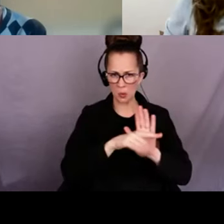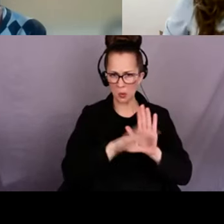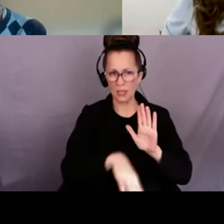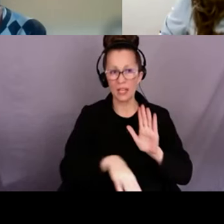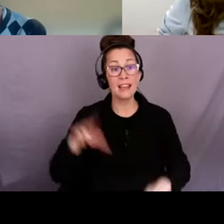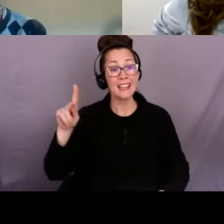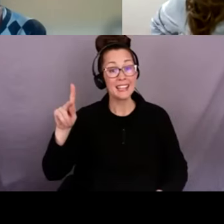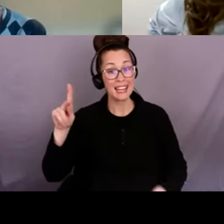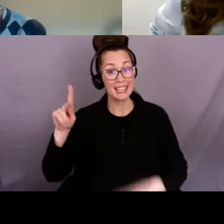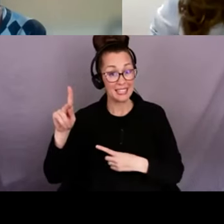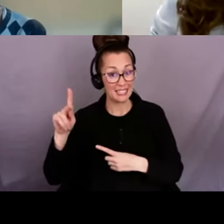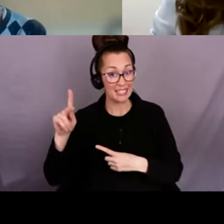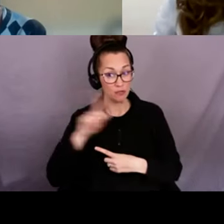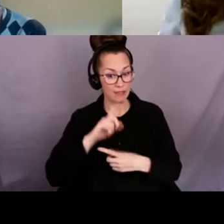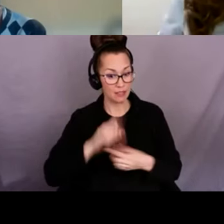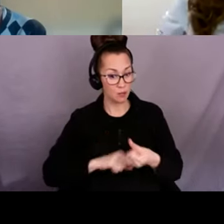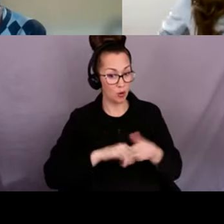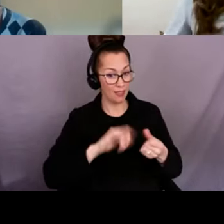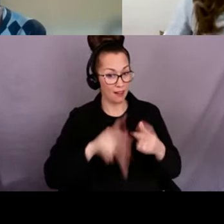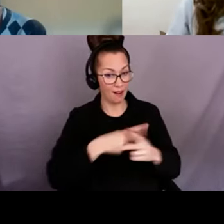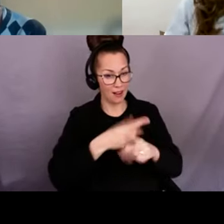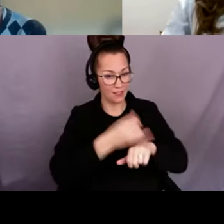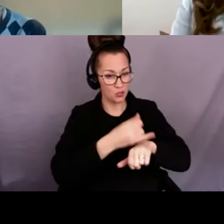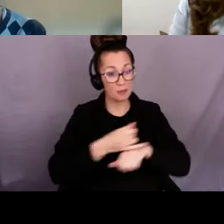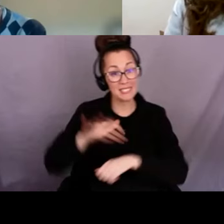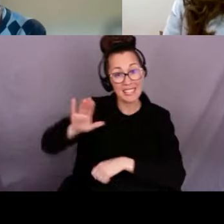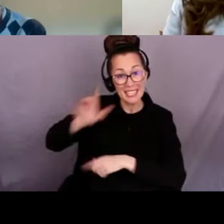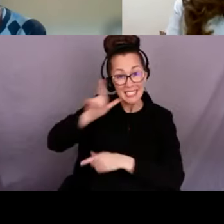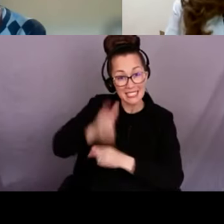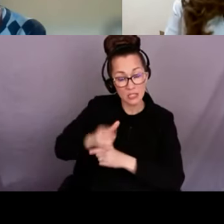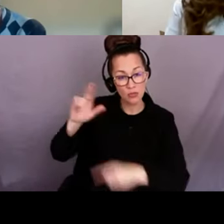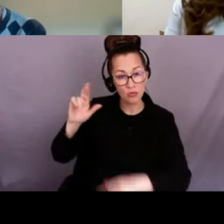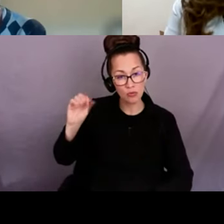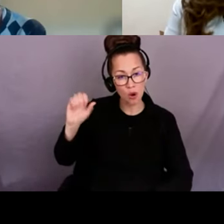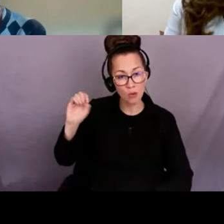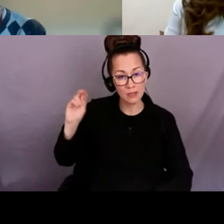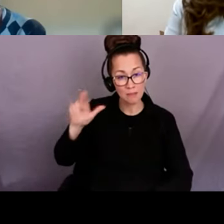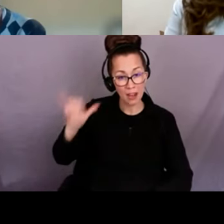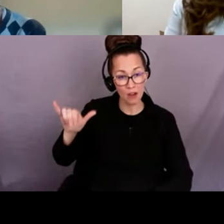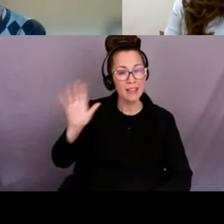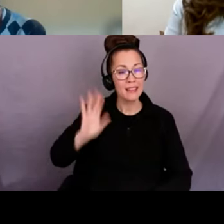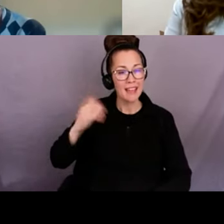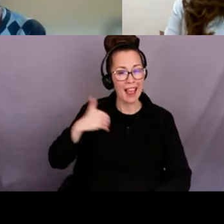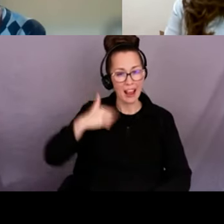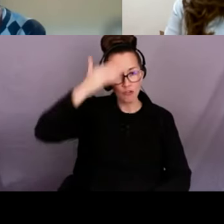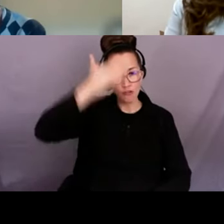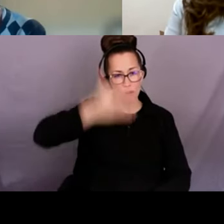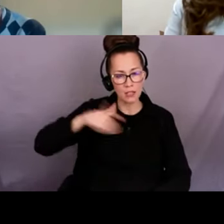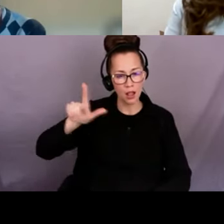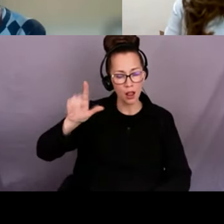Willowbrook because his sister, their sister, Rosemary, who had had a frontal lobotomy performed on